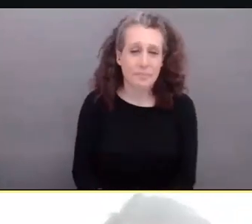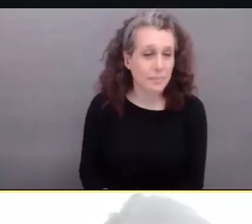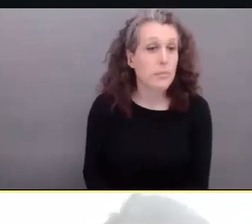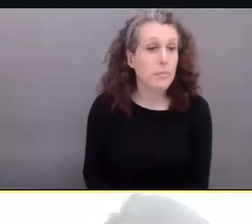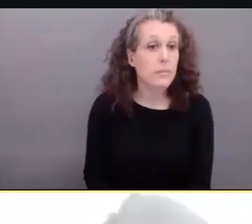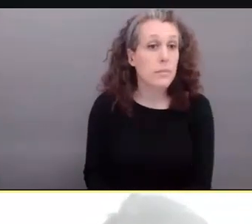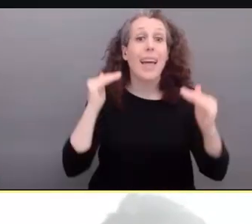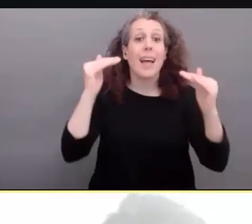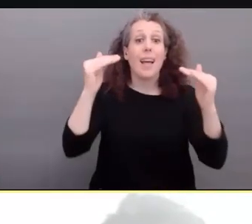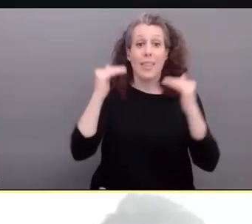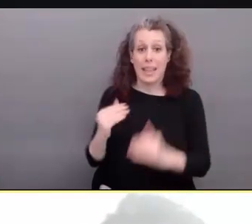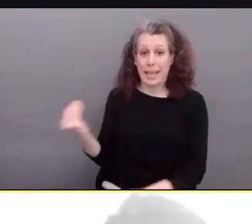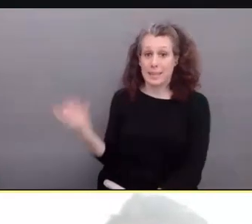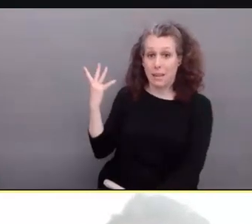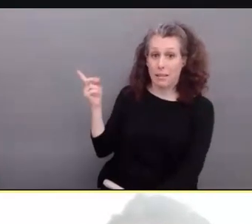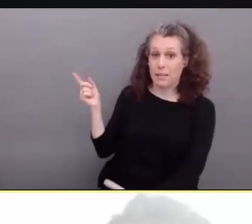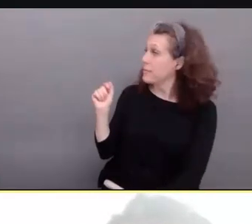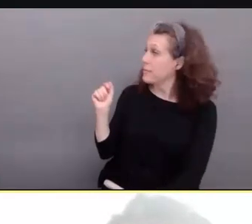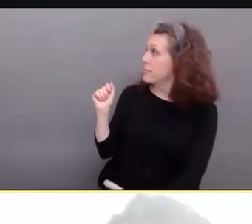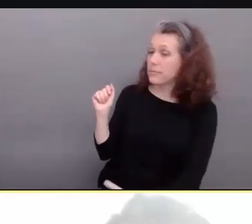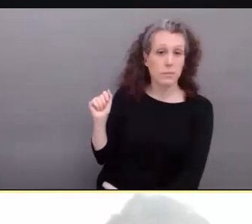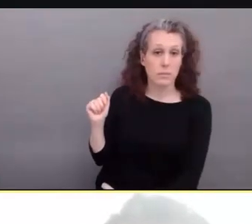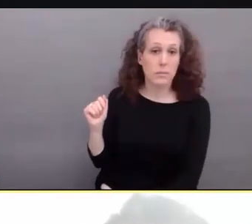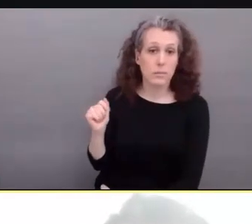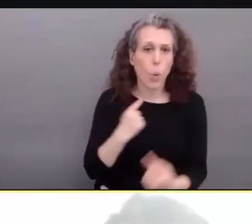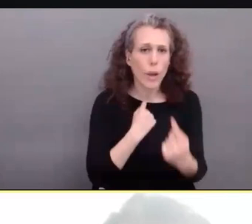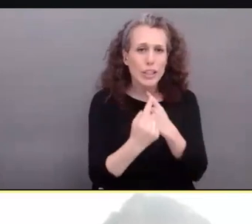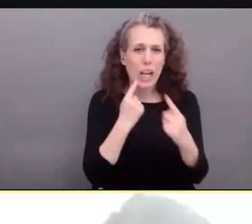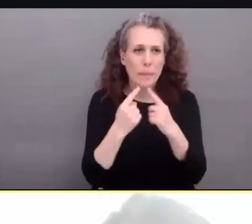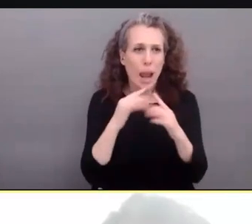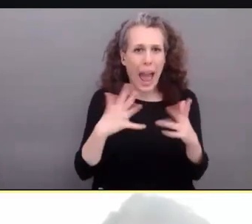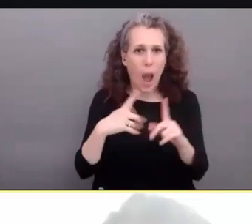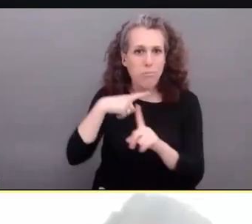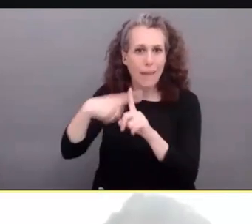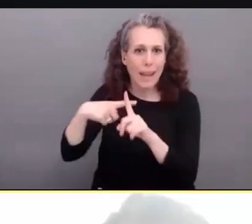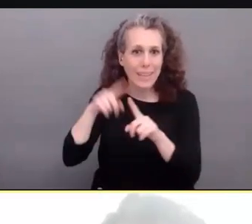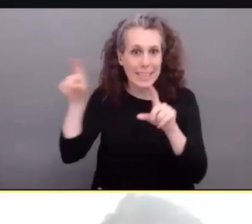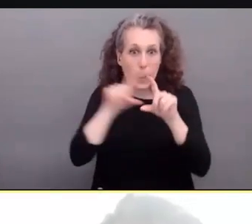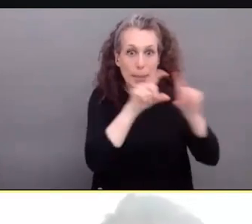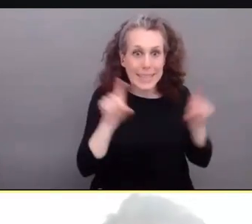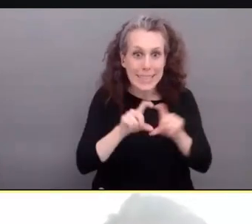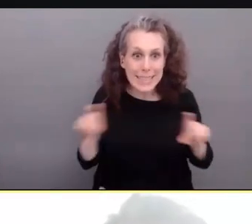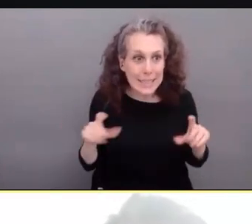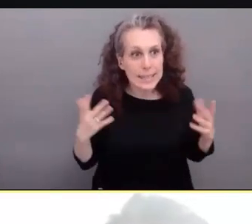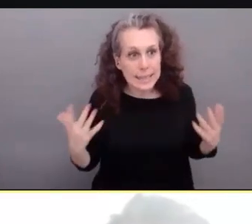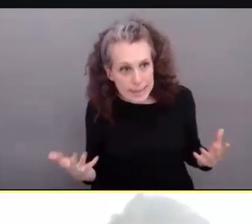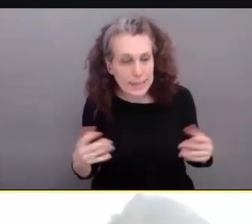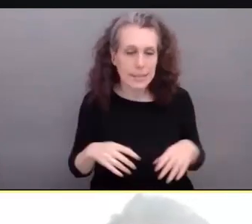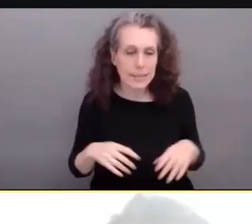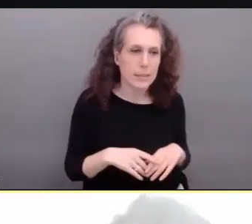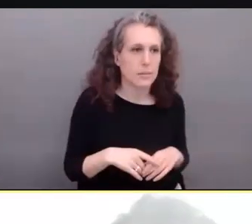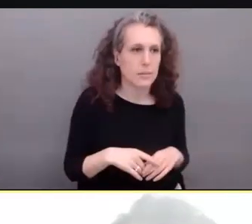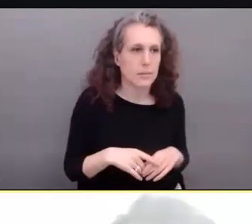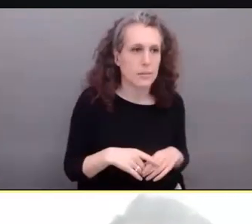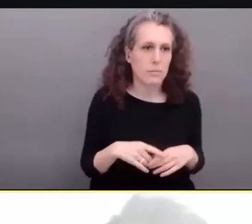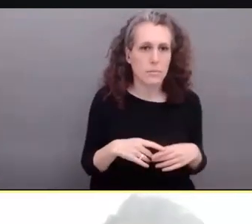slide, we talk a bit about the benefits to business, as I mentioned. Certainly, there will be more